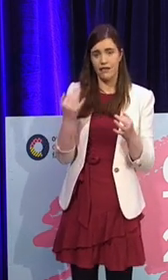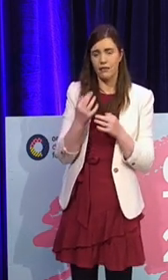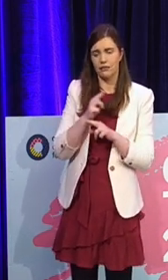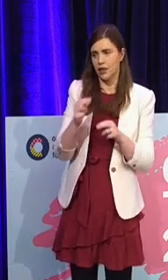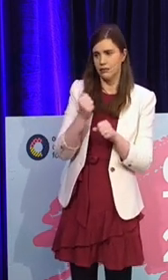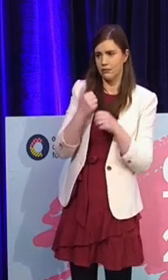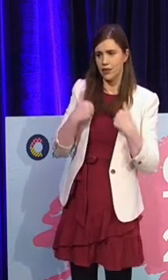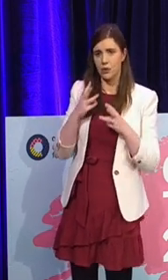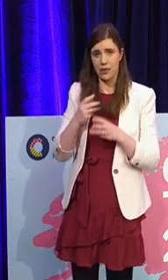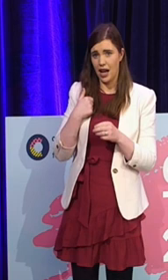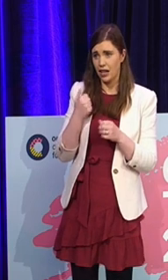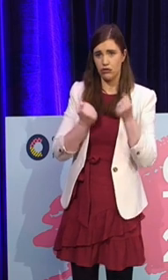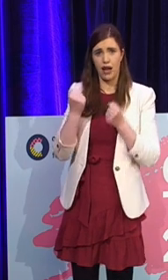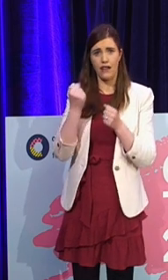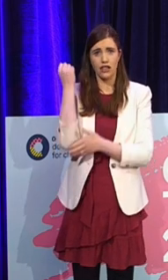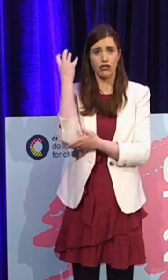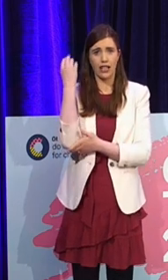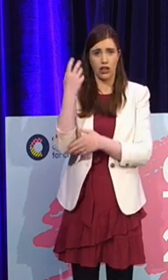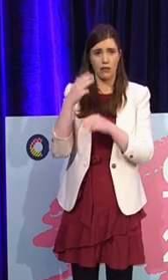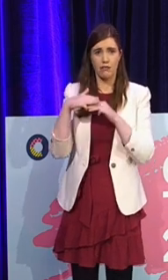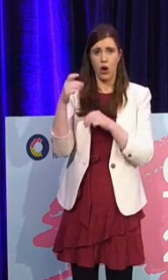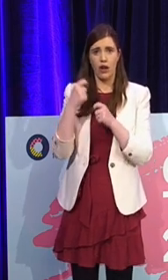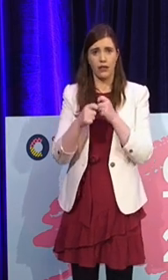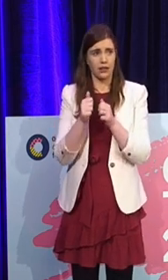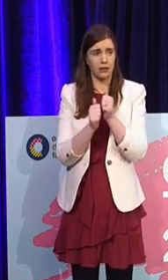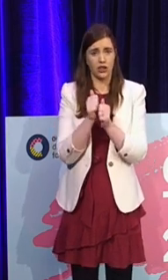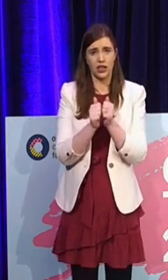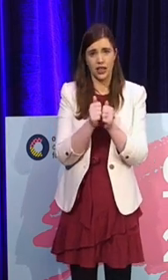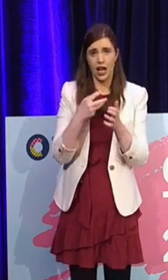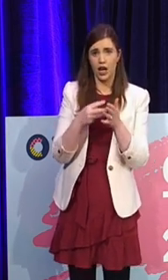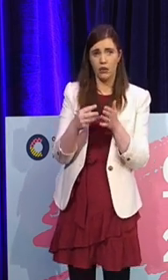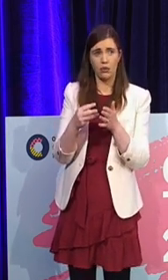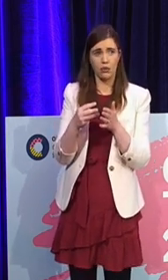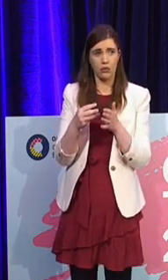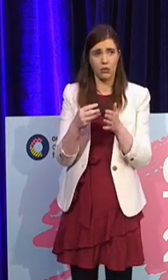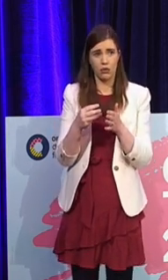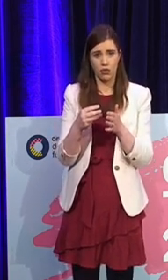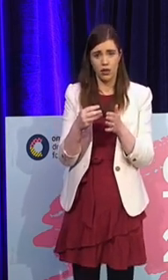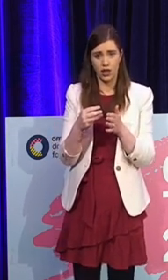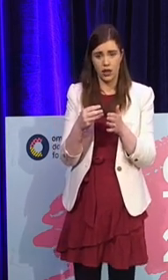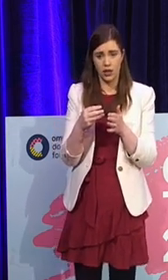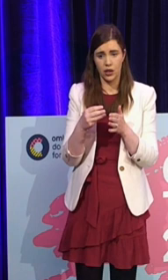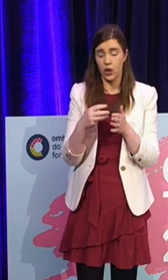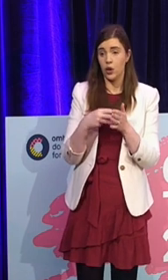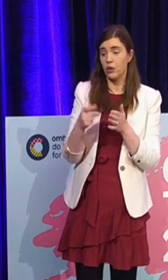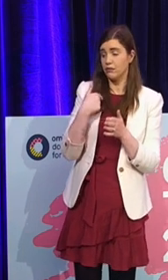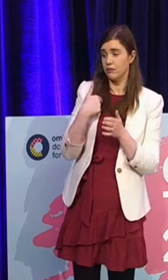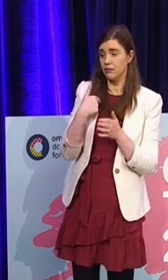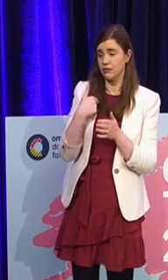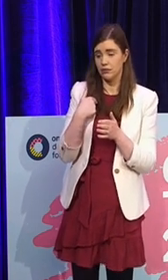I drive a tractor, no ordinary machine. One of the proudest moments in my life so far was when